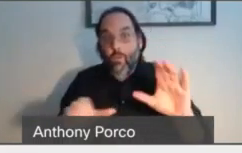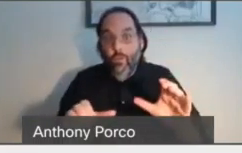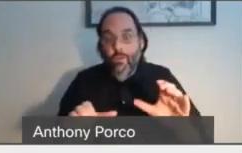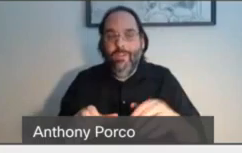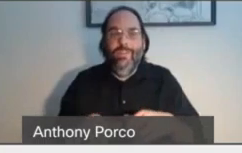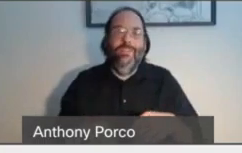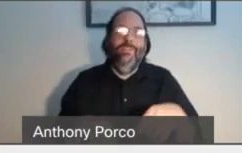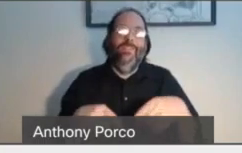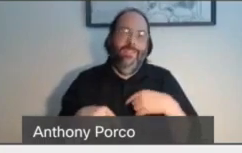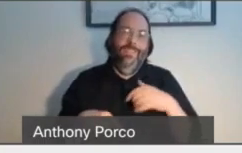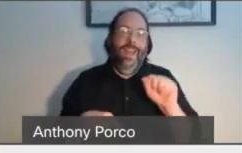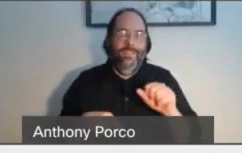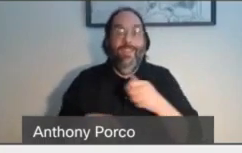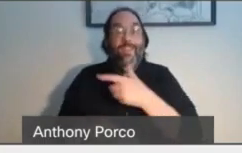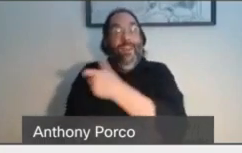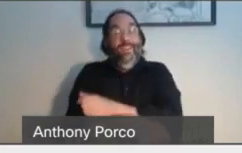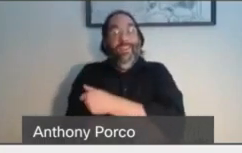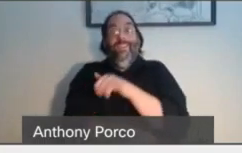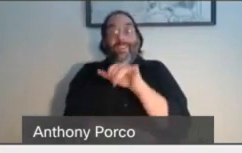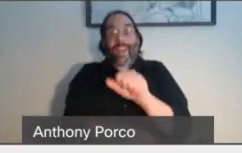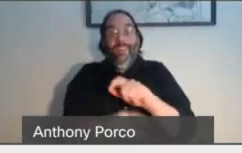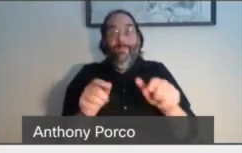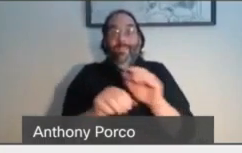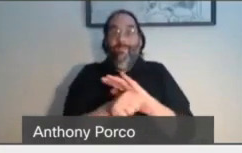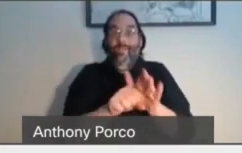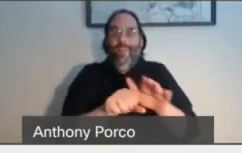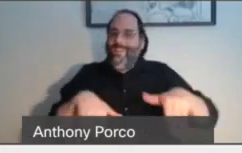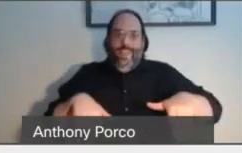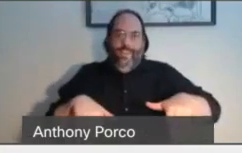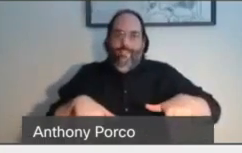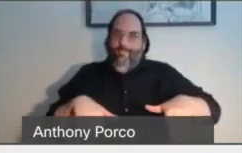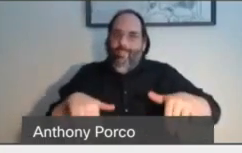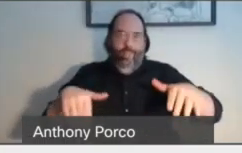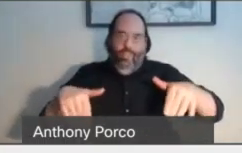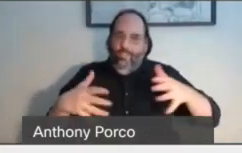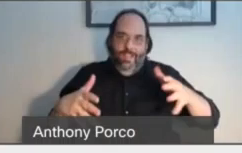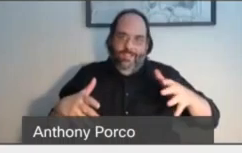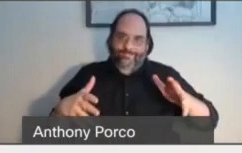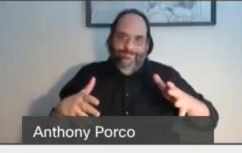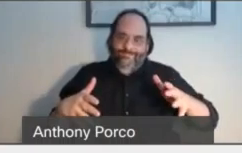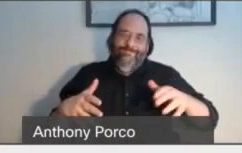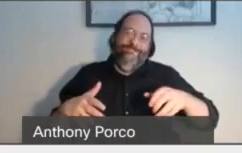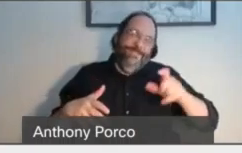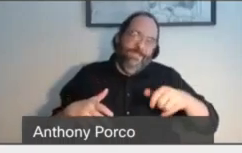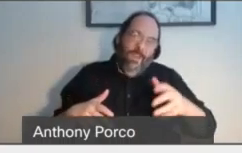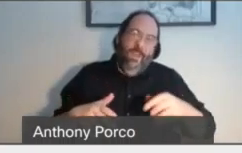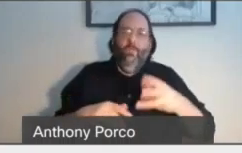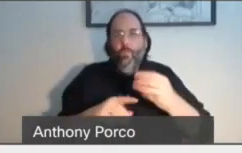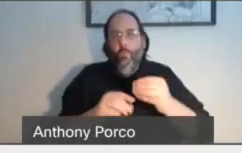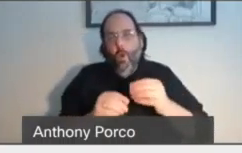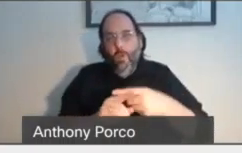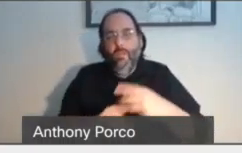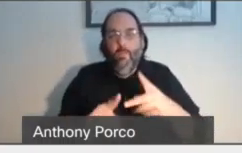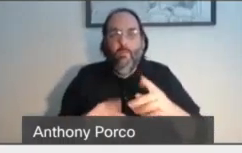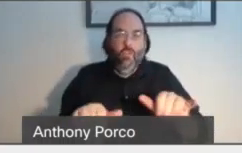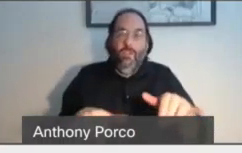is here, we are still not out of the woods. And it's going to be another few months. You know, people should continue to tune